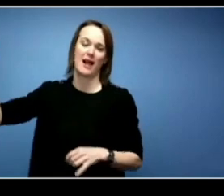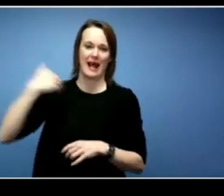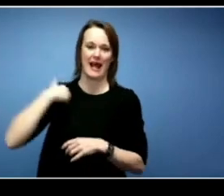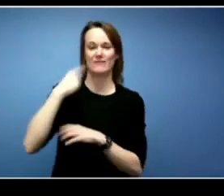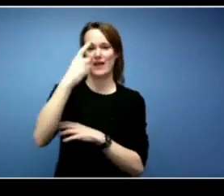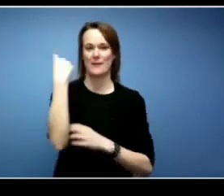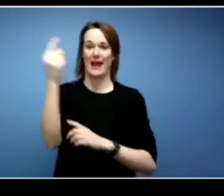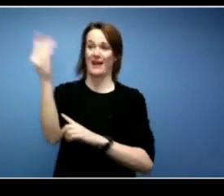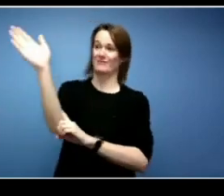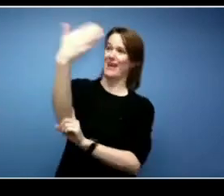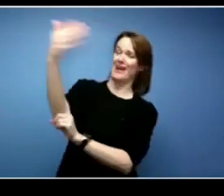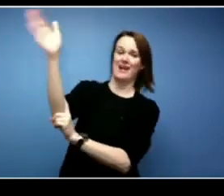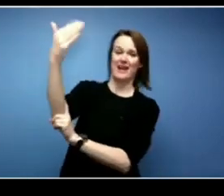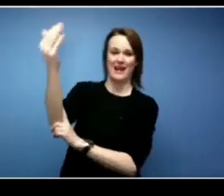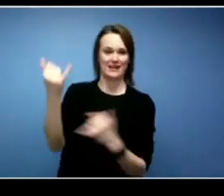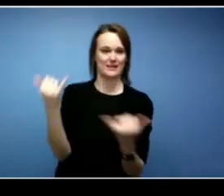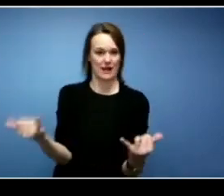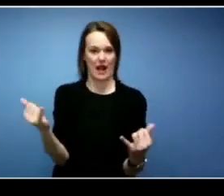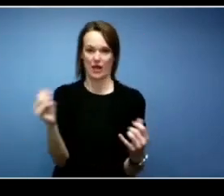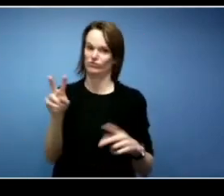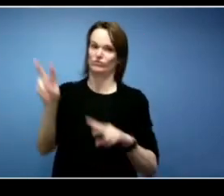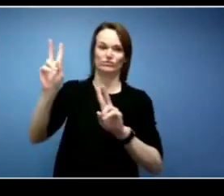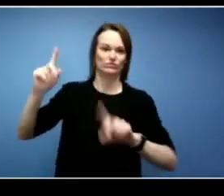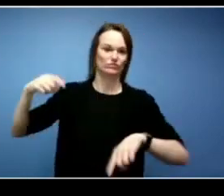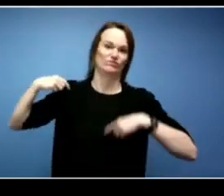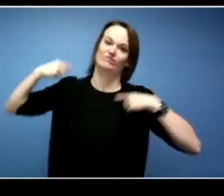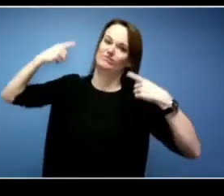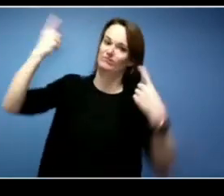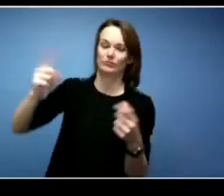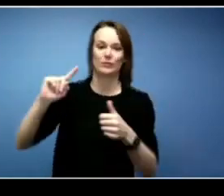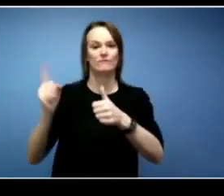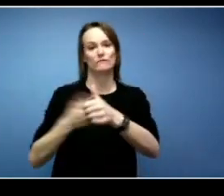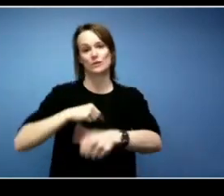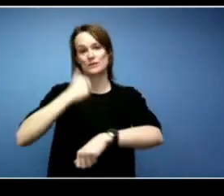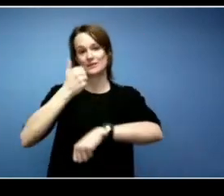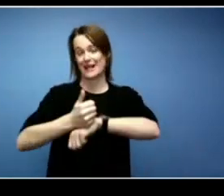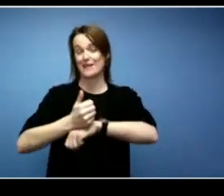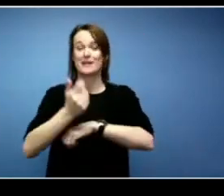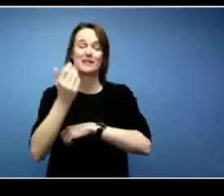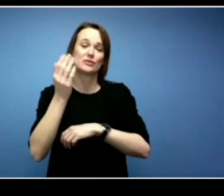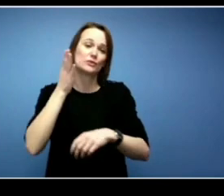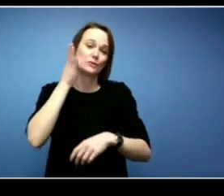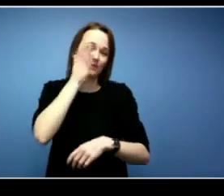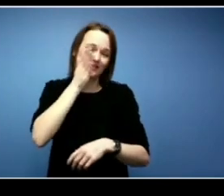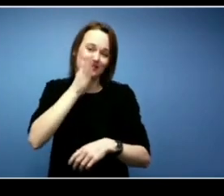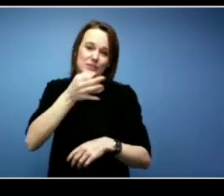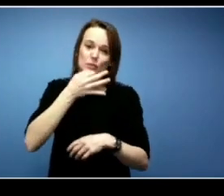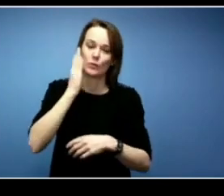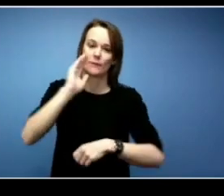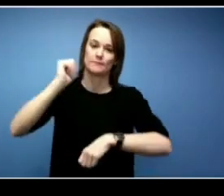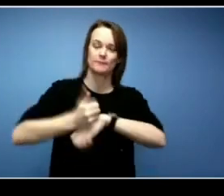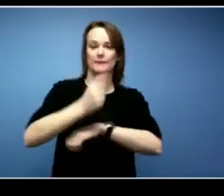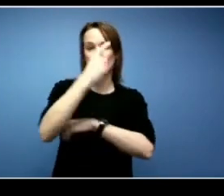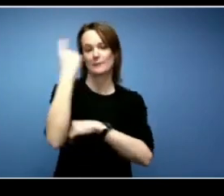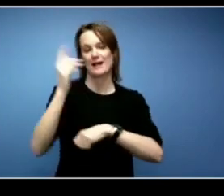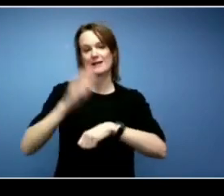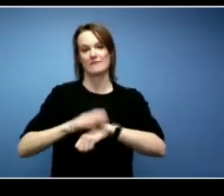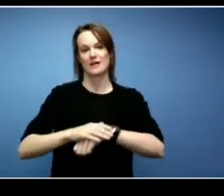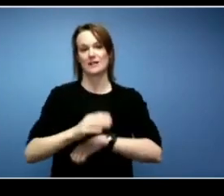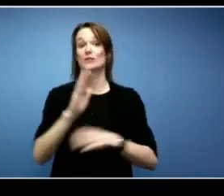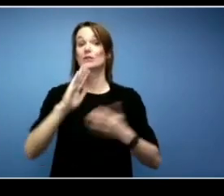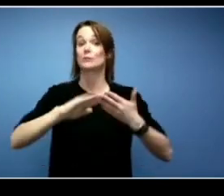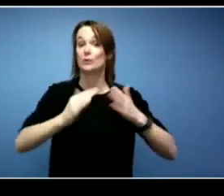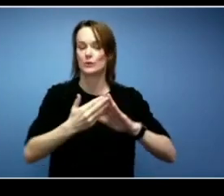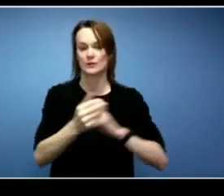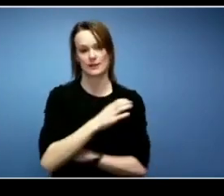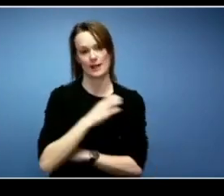right now for the first time ever, and we are about to launch a Black Community Advisory Council. There have been and will be more events organized